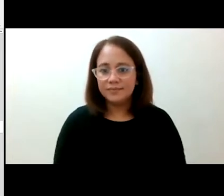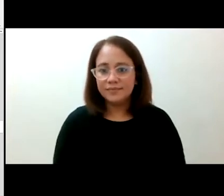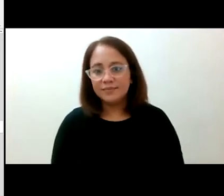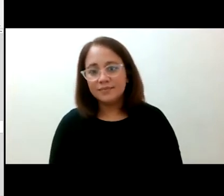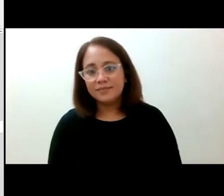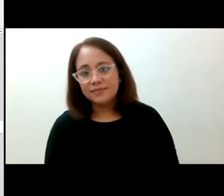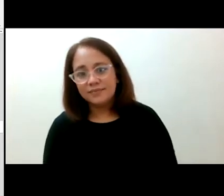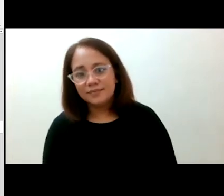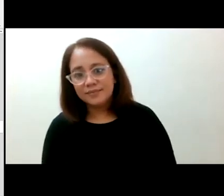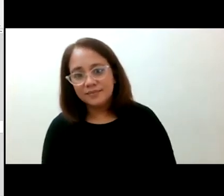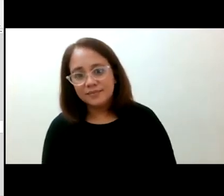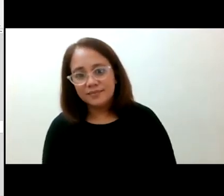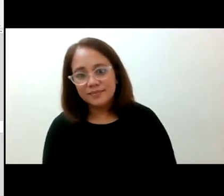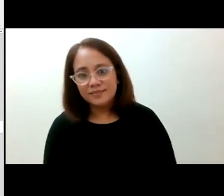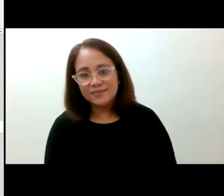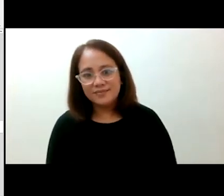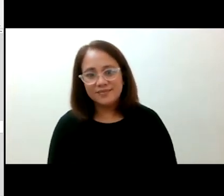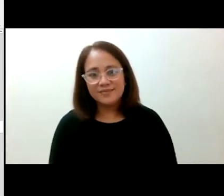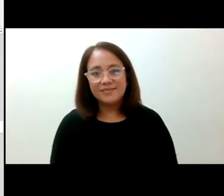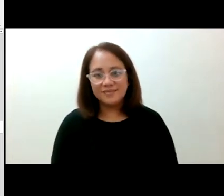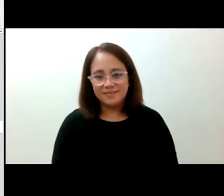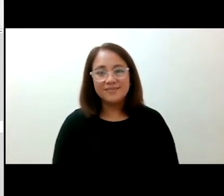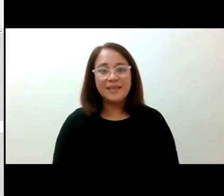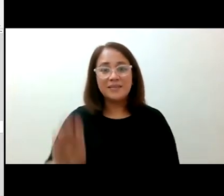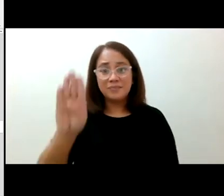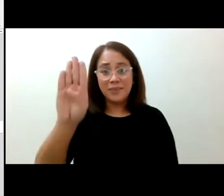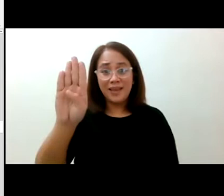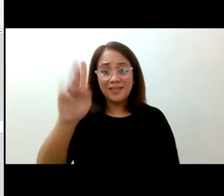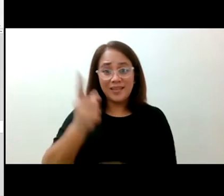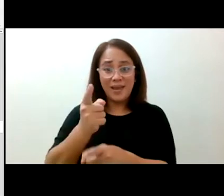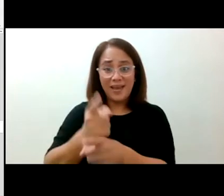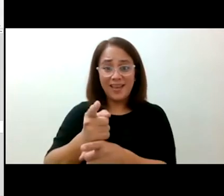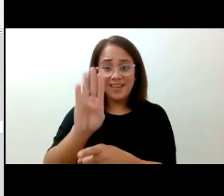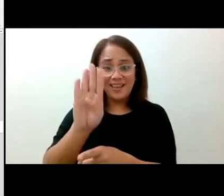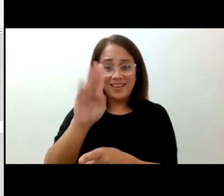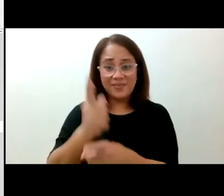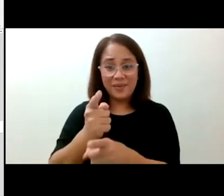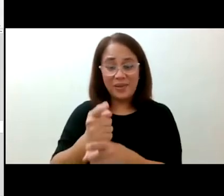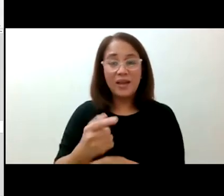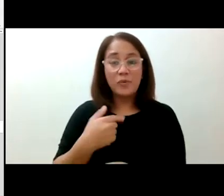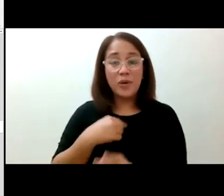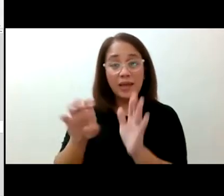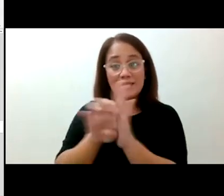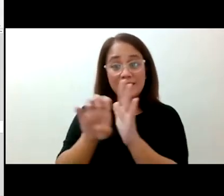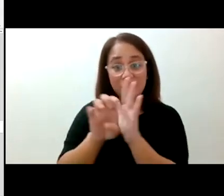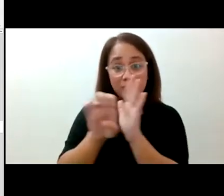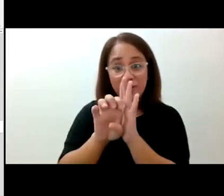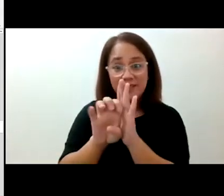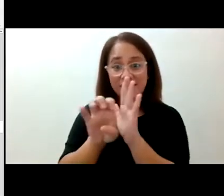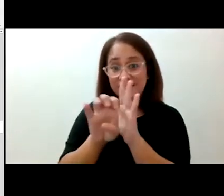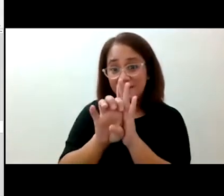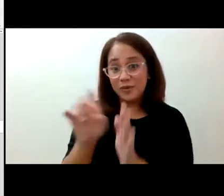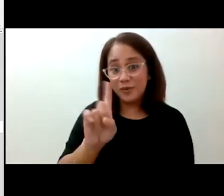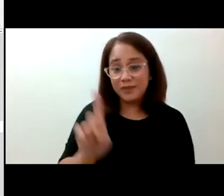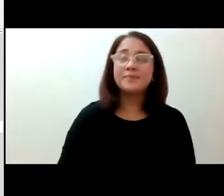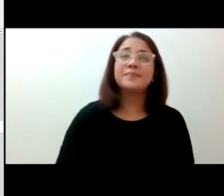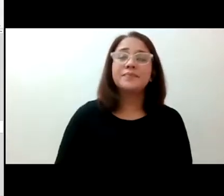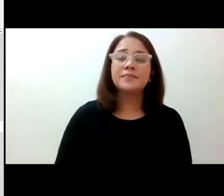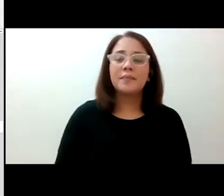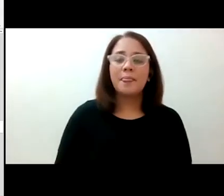I see B. Yes, B is correct. We have the examples like, what was